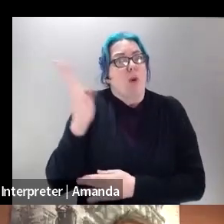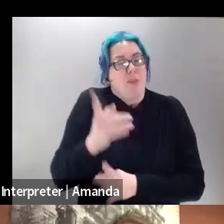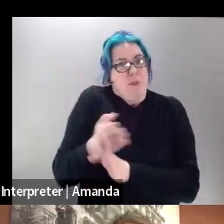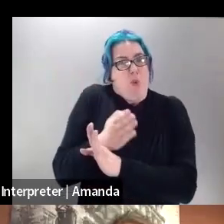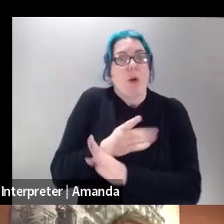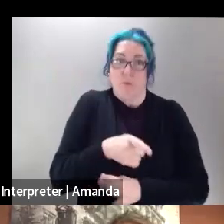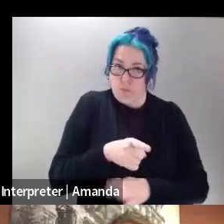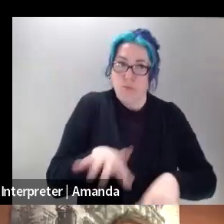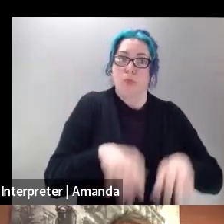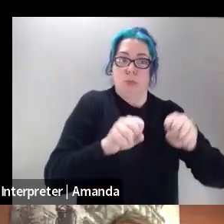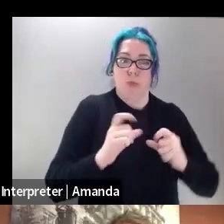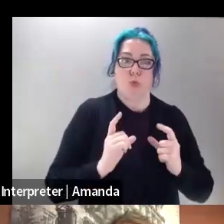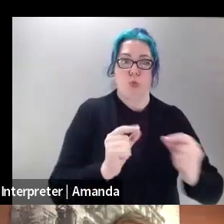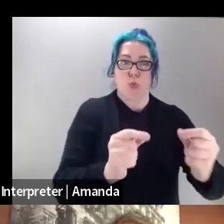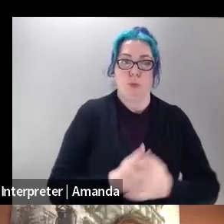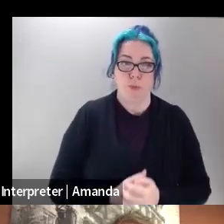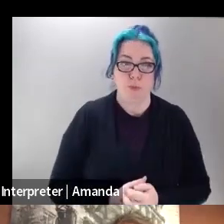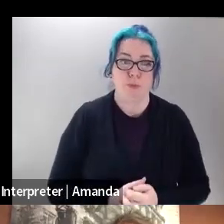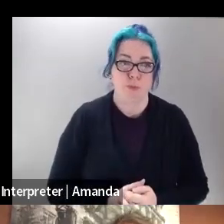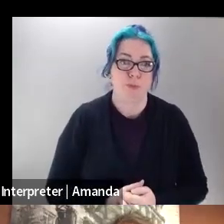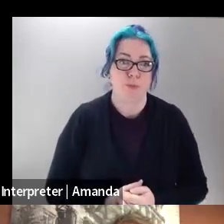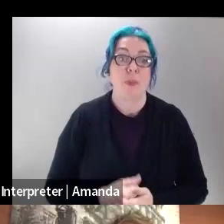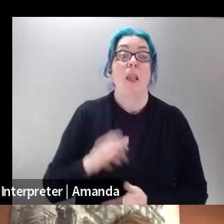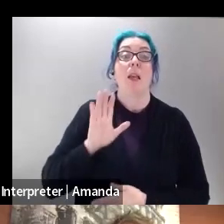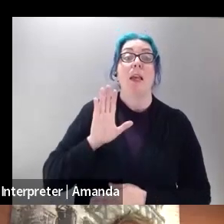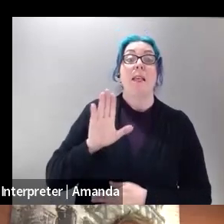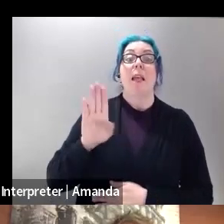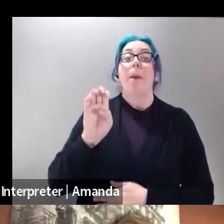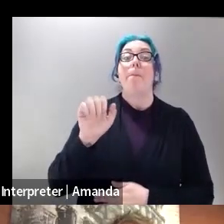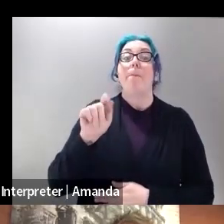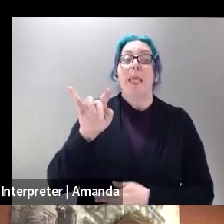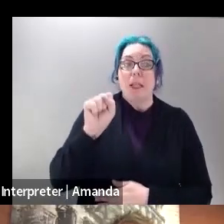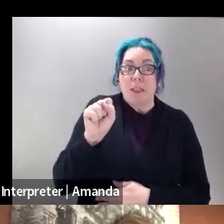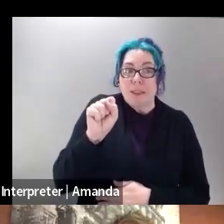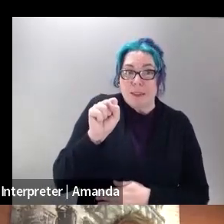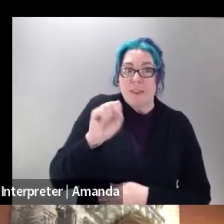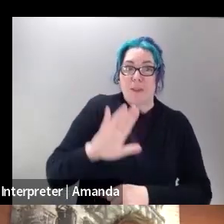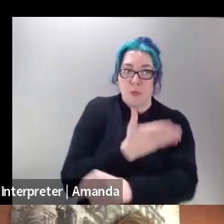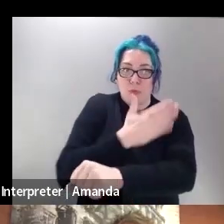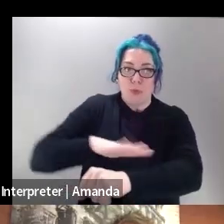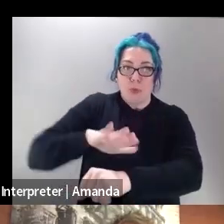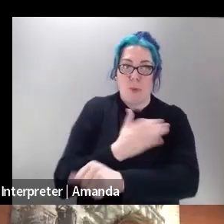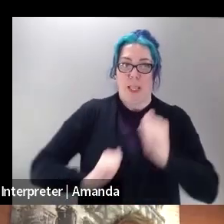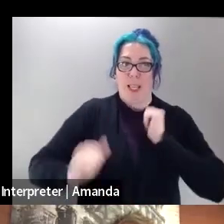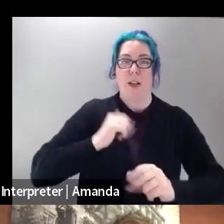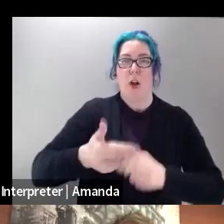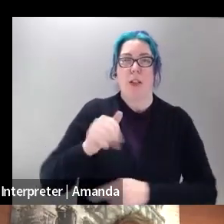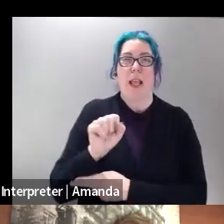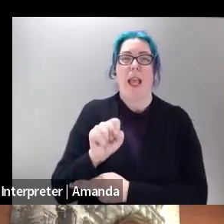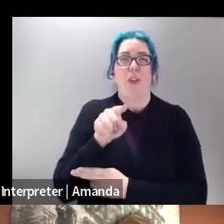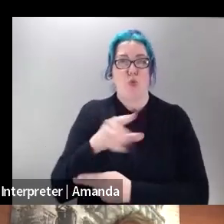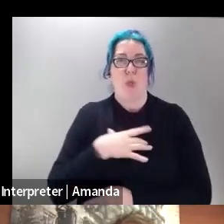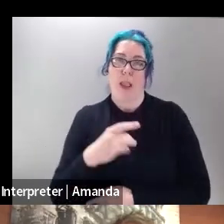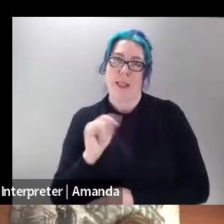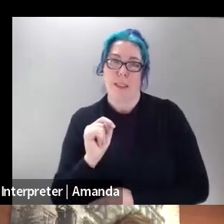has been seen at theaters across Canada and the US. And His work has also been seen in countries such as